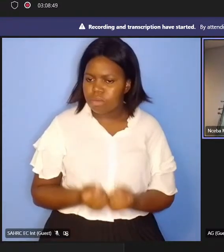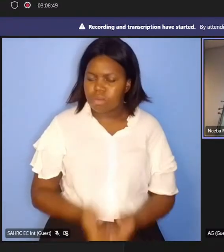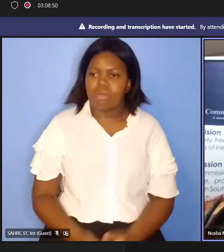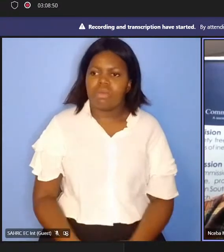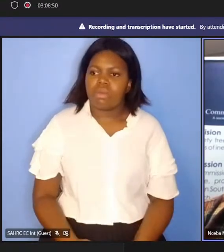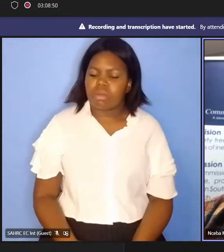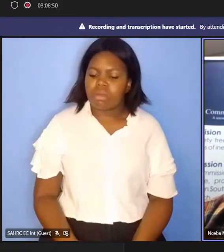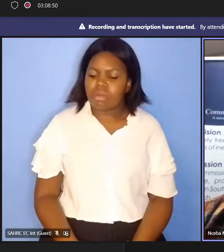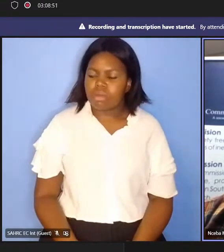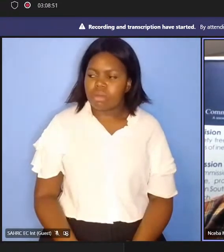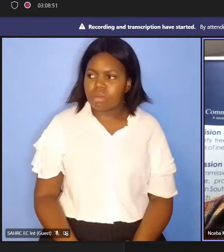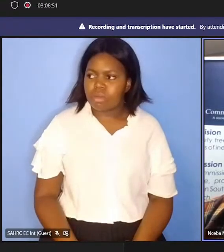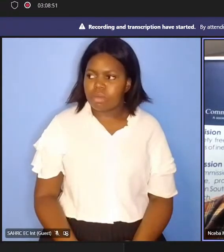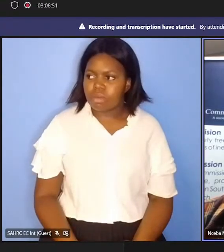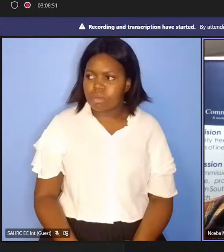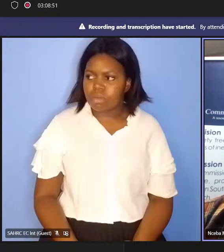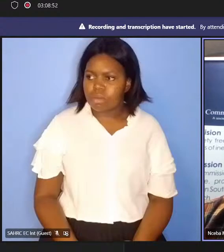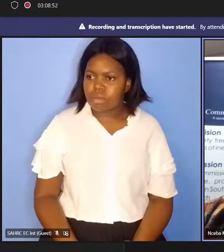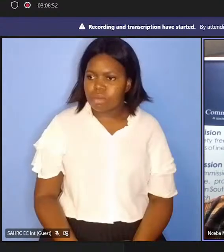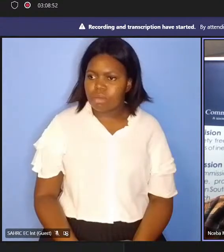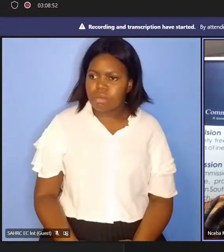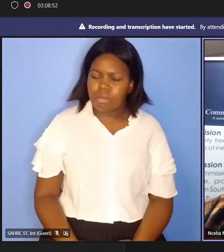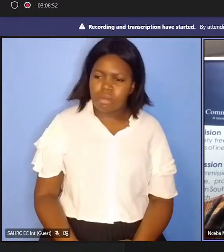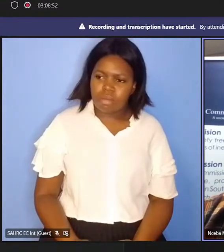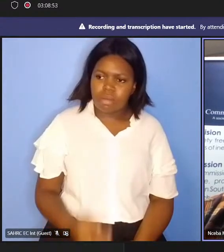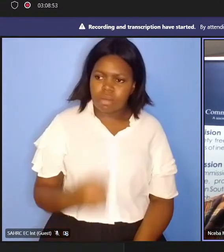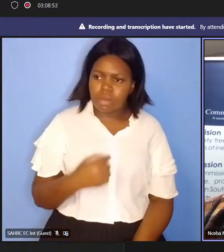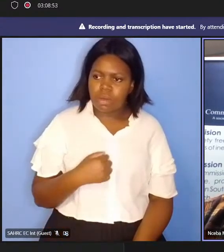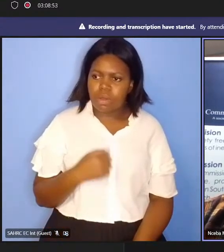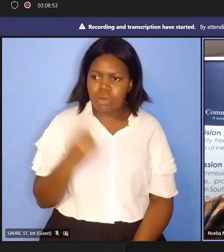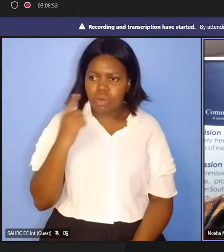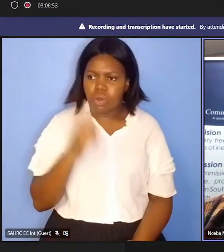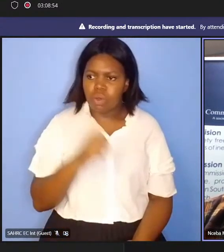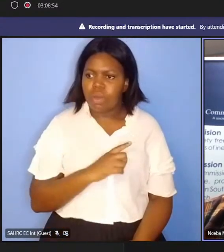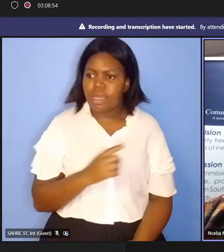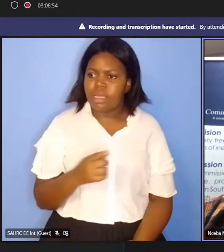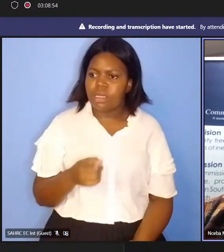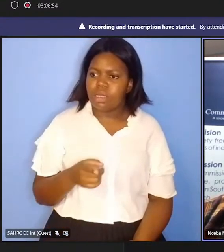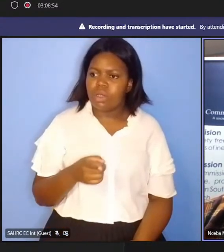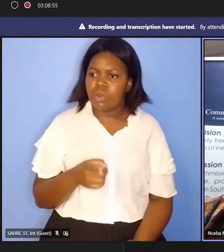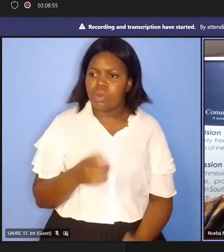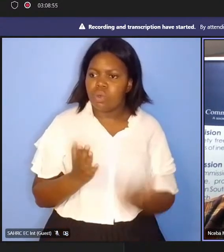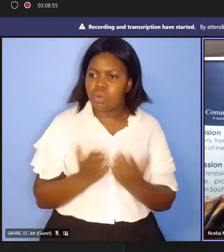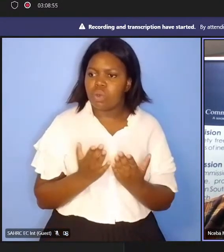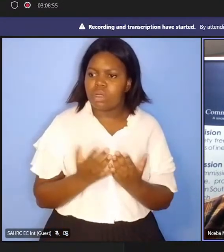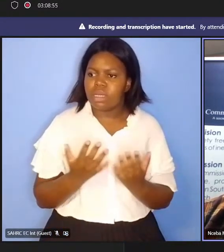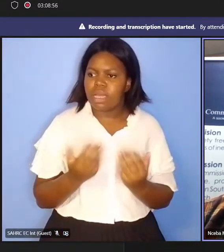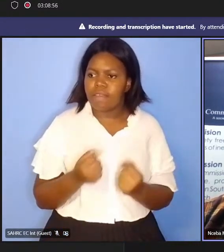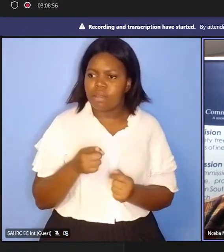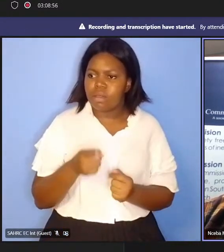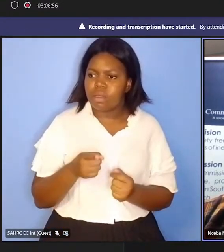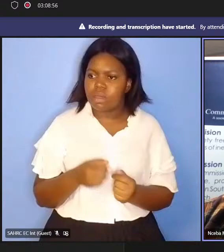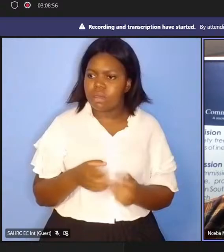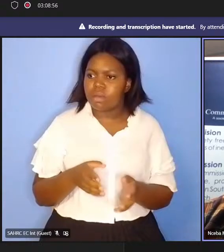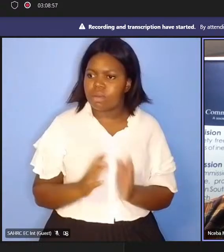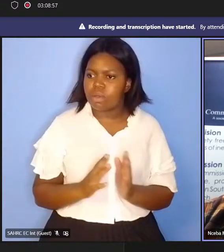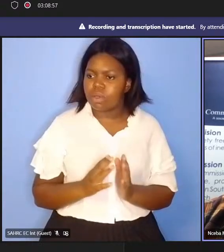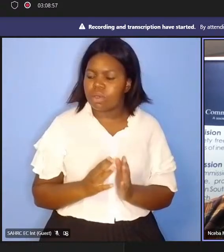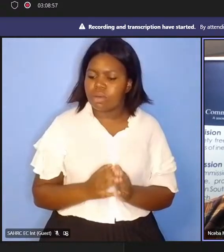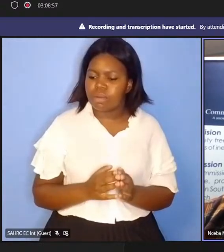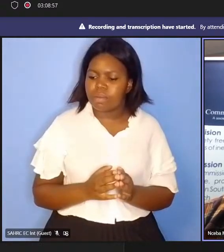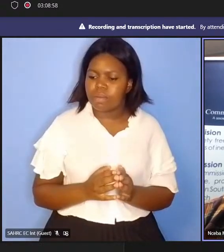I'm not sure why the schools have this perception, but the guidelines, as I said, they they they